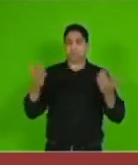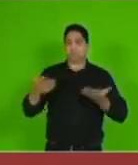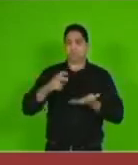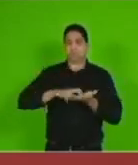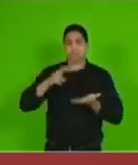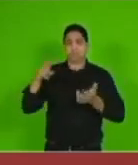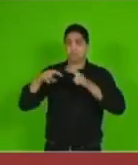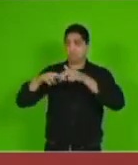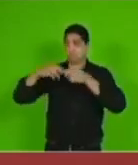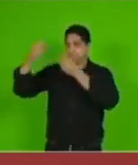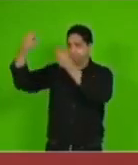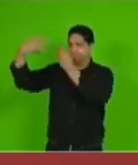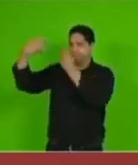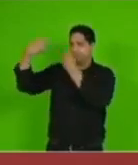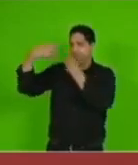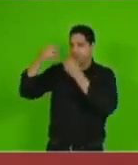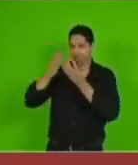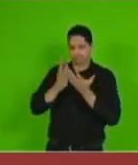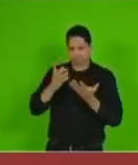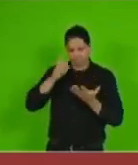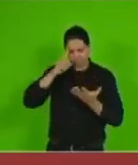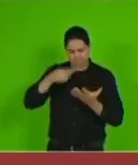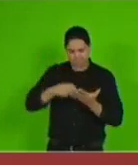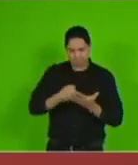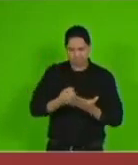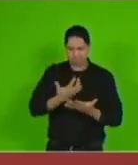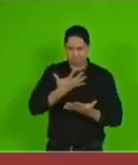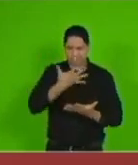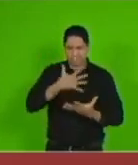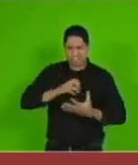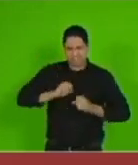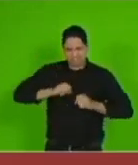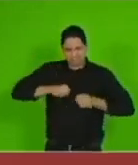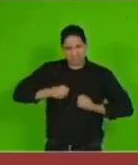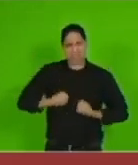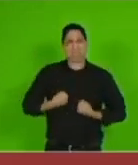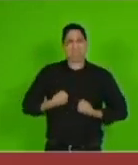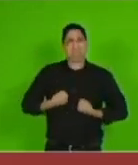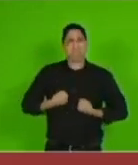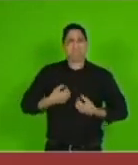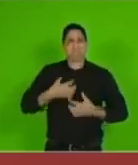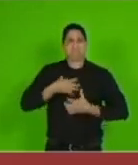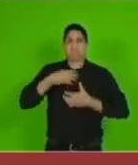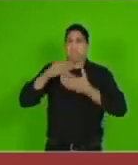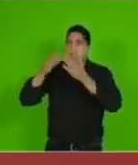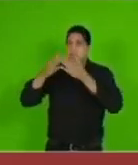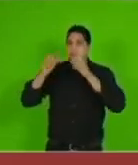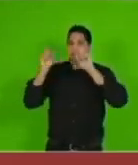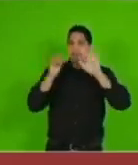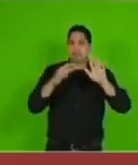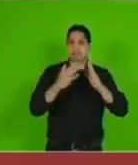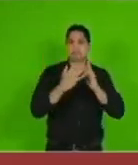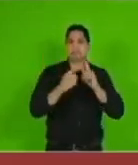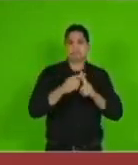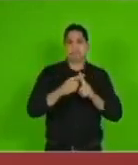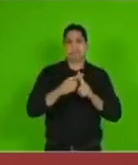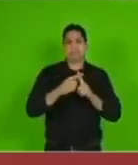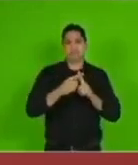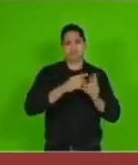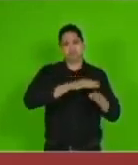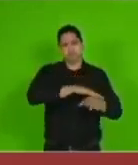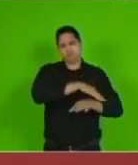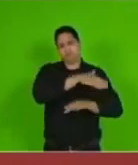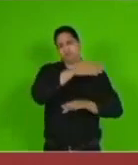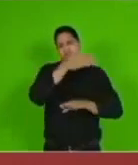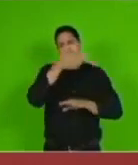Jesus, we thank you, Lord, for the Sunday school, for the work that has given us that has